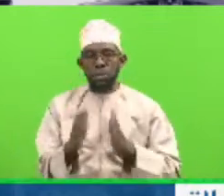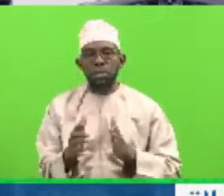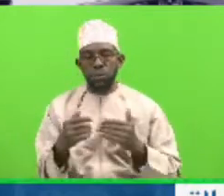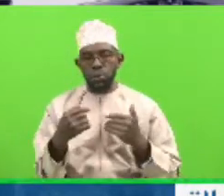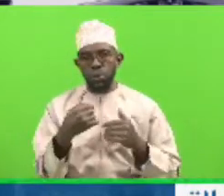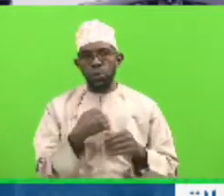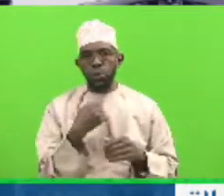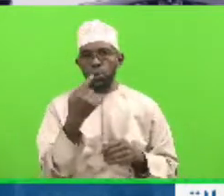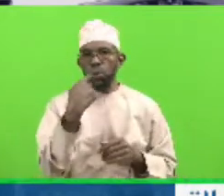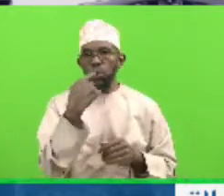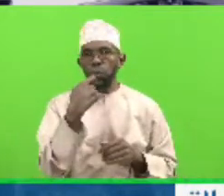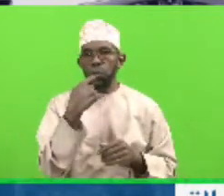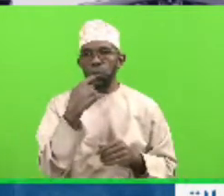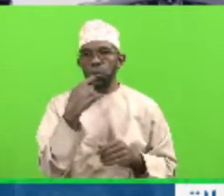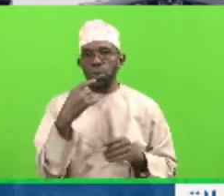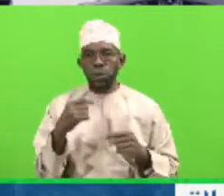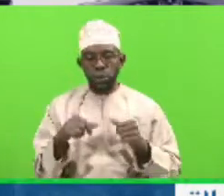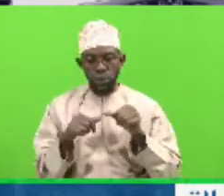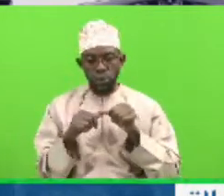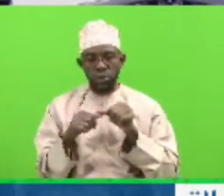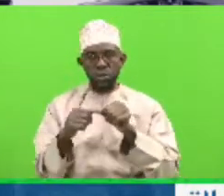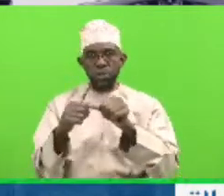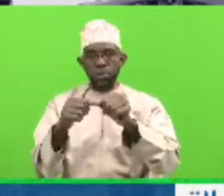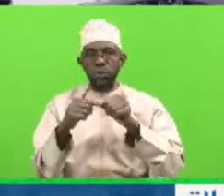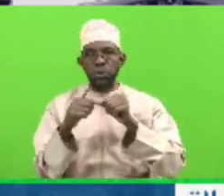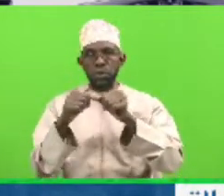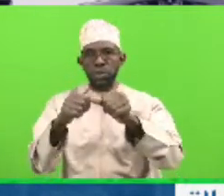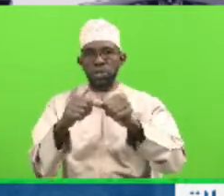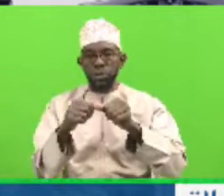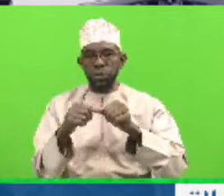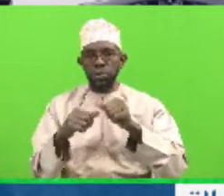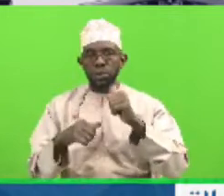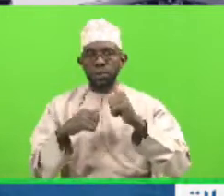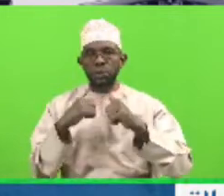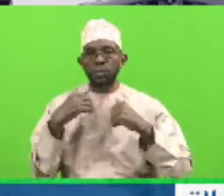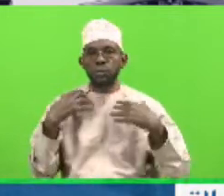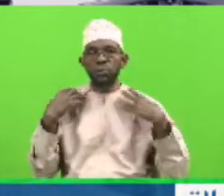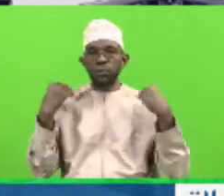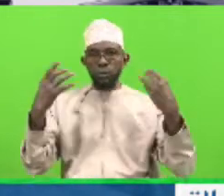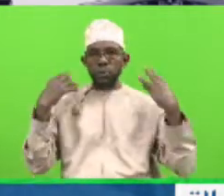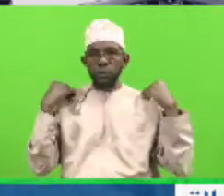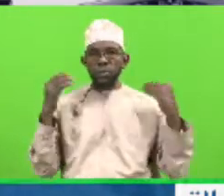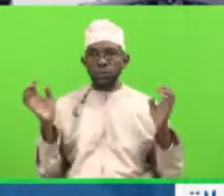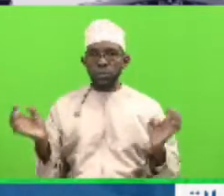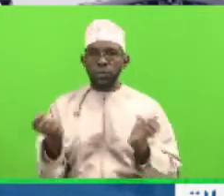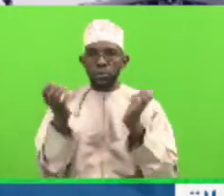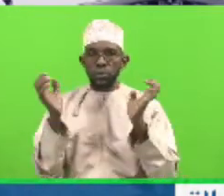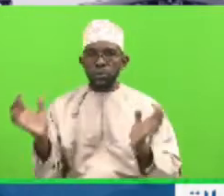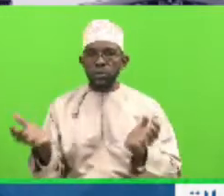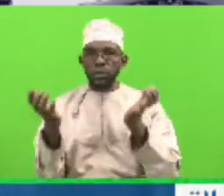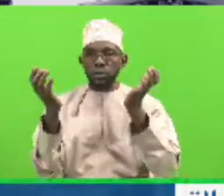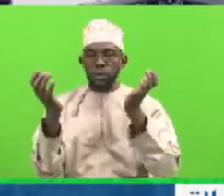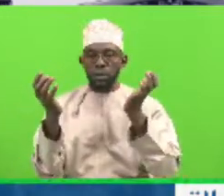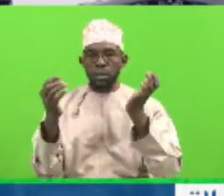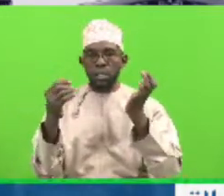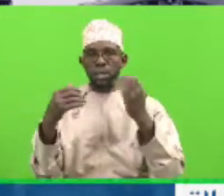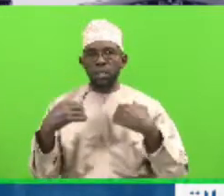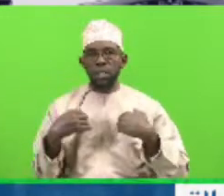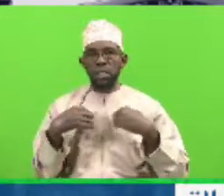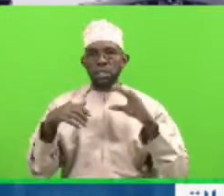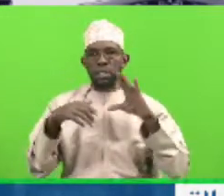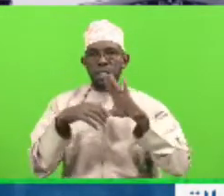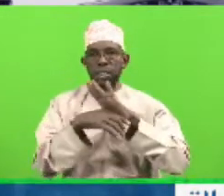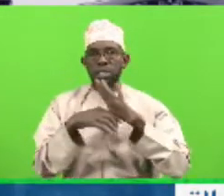bent on continuing to practice sin or encourage it or support it,